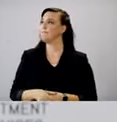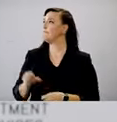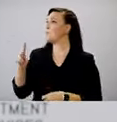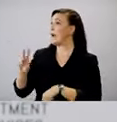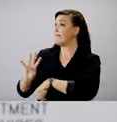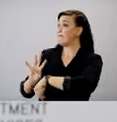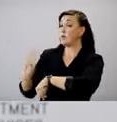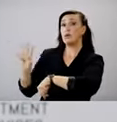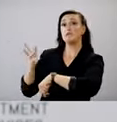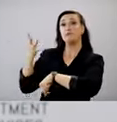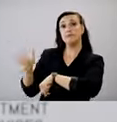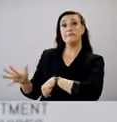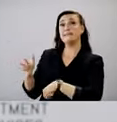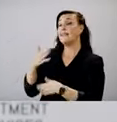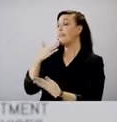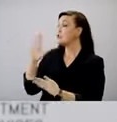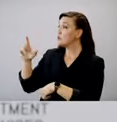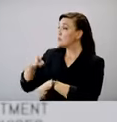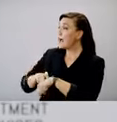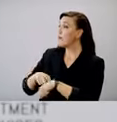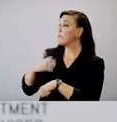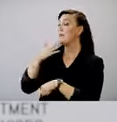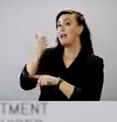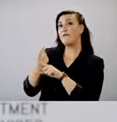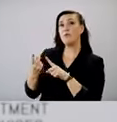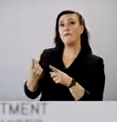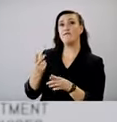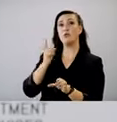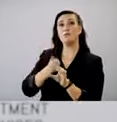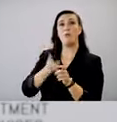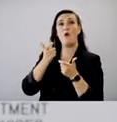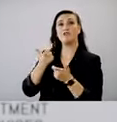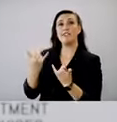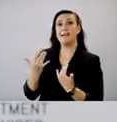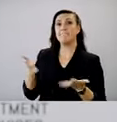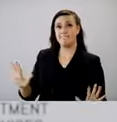after 4. Dr. Christ, thanks for your time, and we thank everyone for joining us today. Thank you.